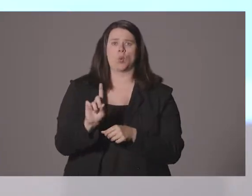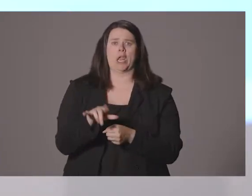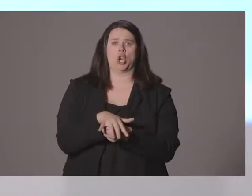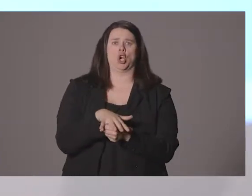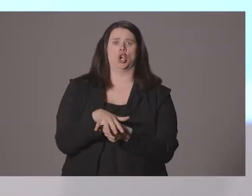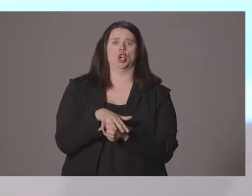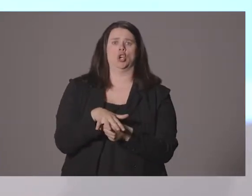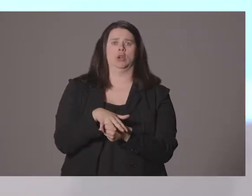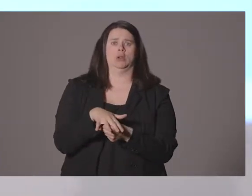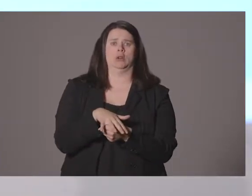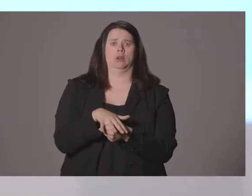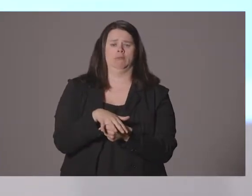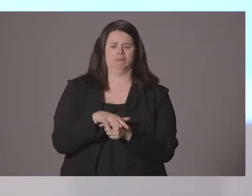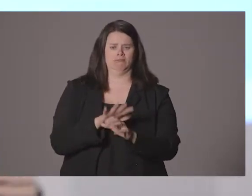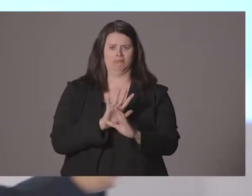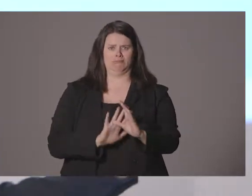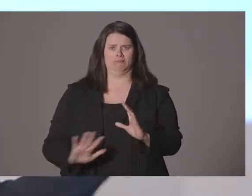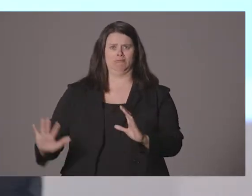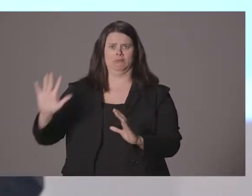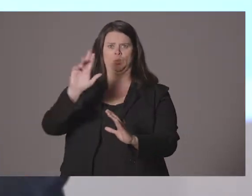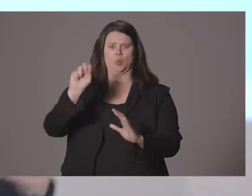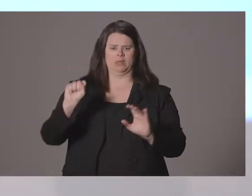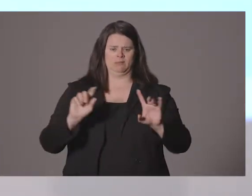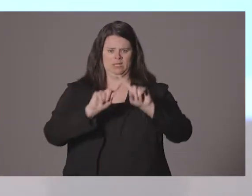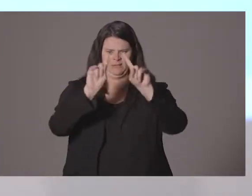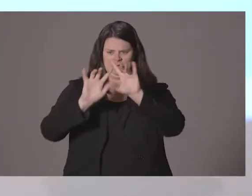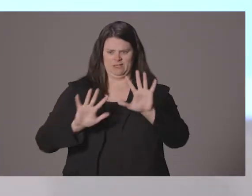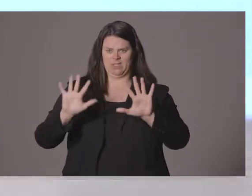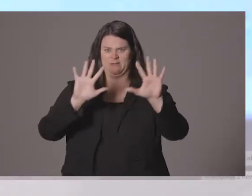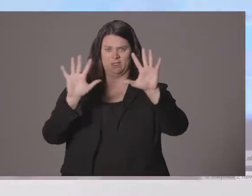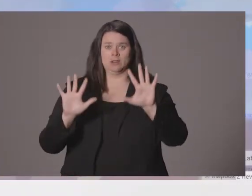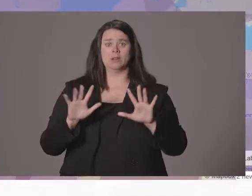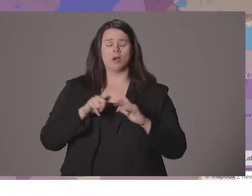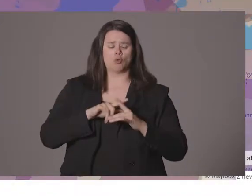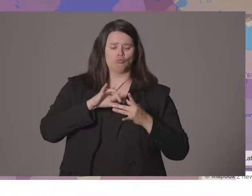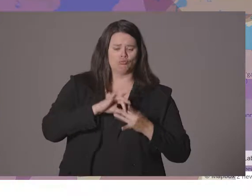develop from their relationship to the land as much as from their relationship to each other.